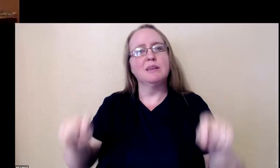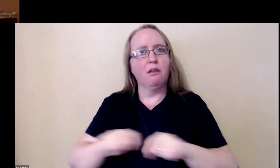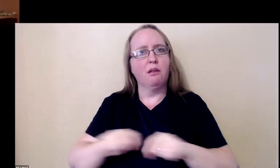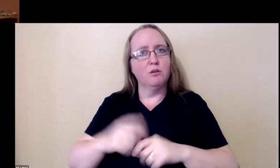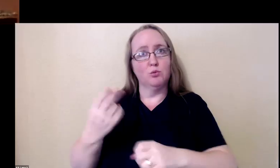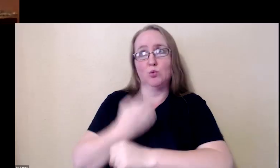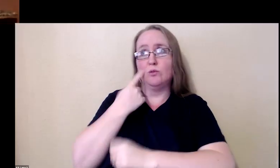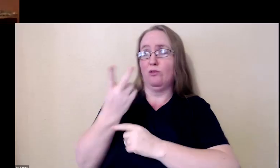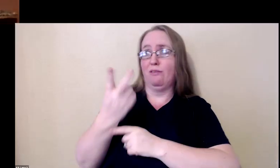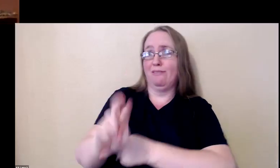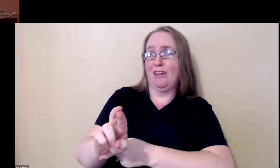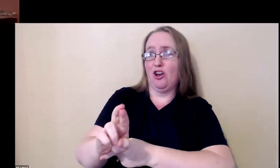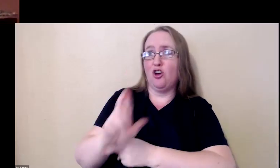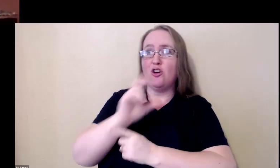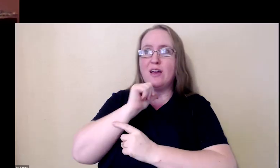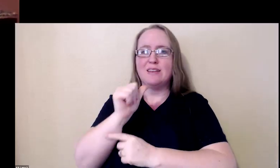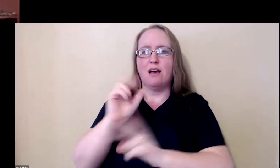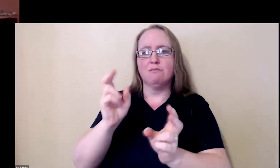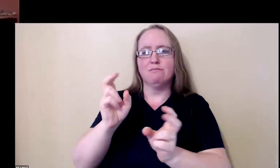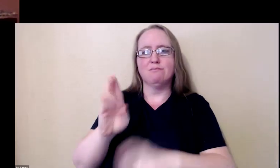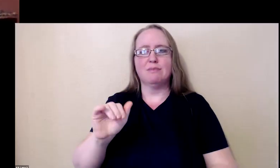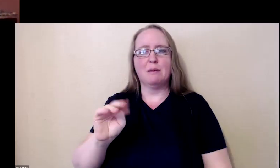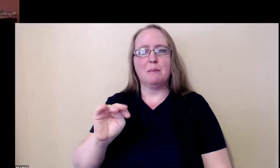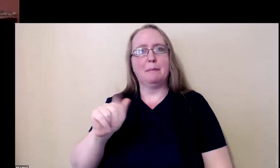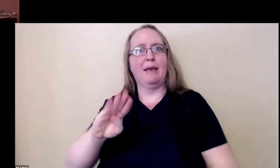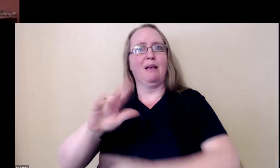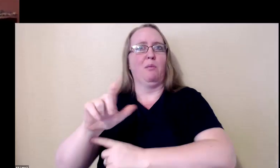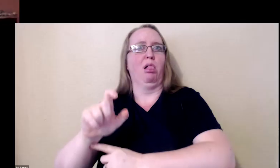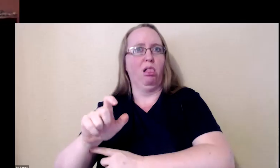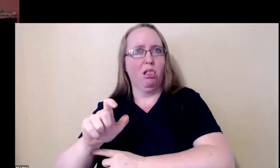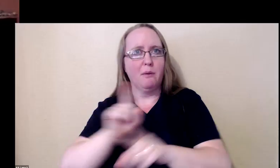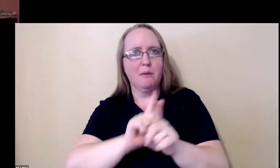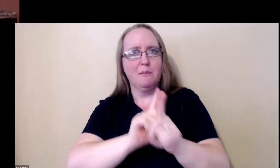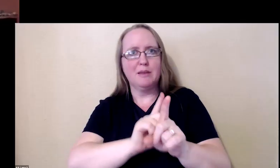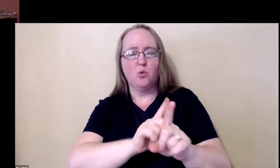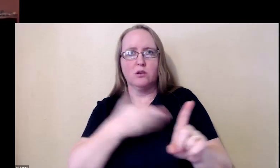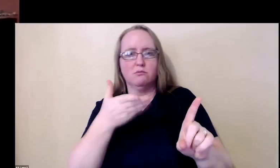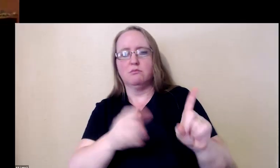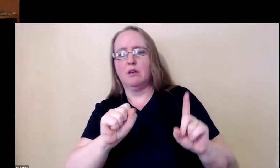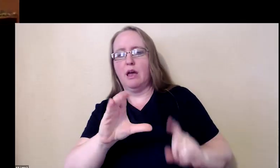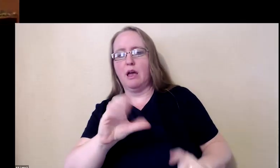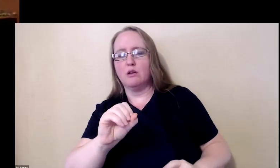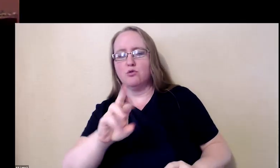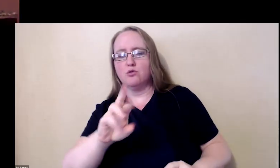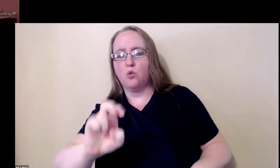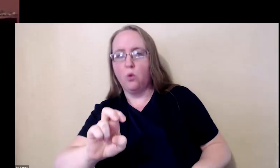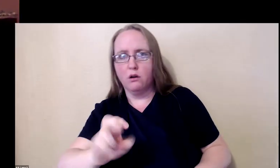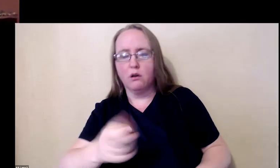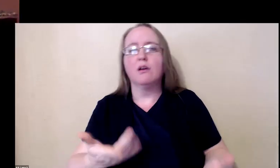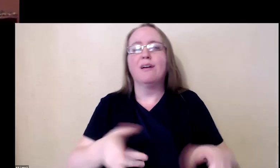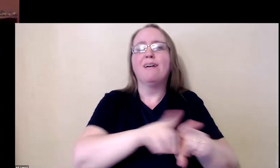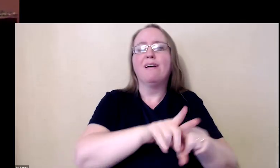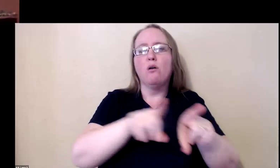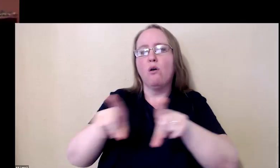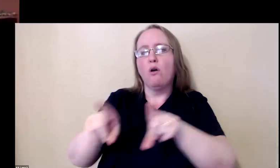is not considered bankable by my mentors at SCORE, S-C-O-R-E, as well as